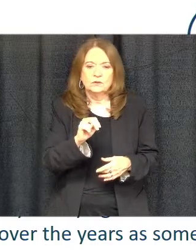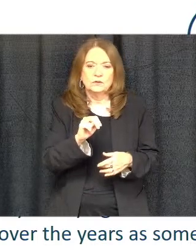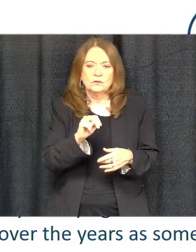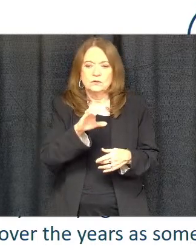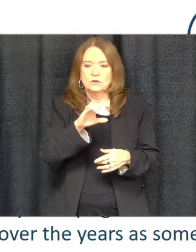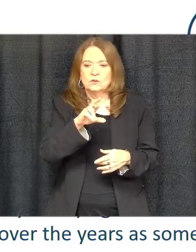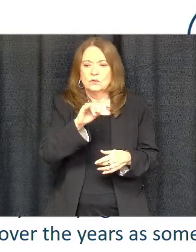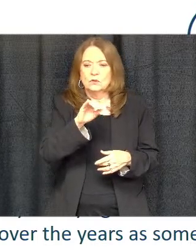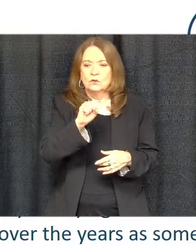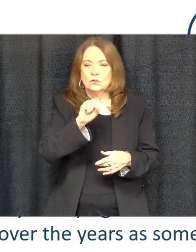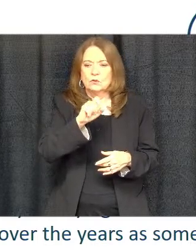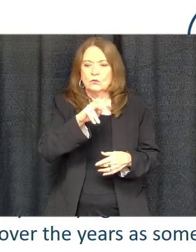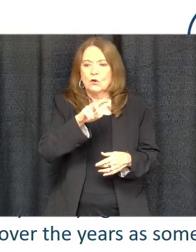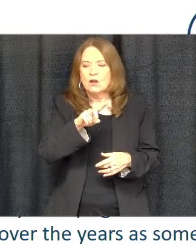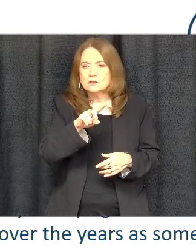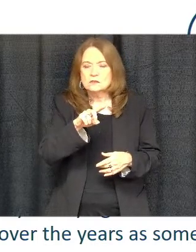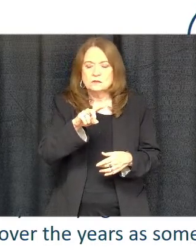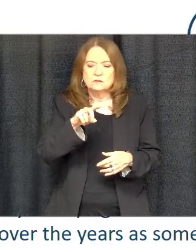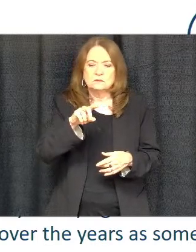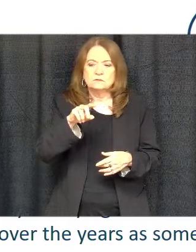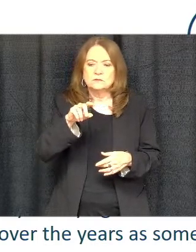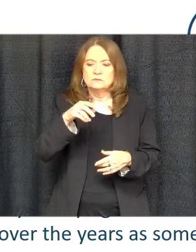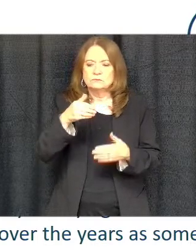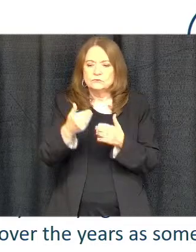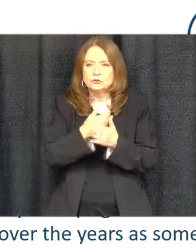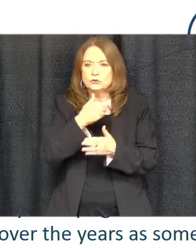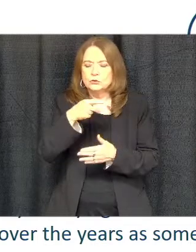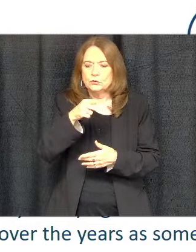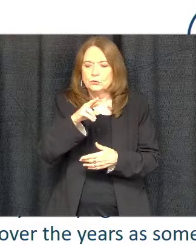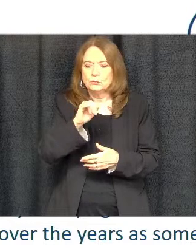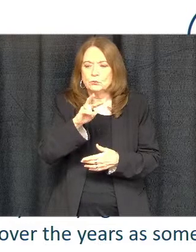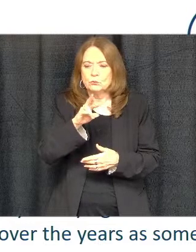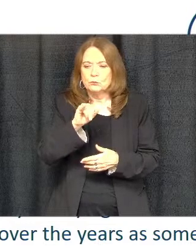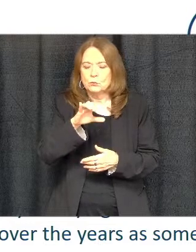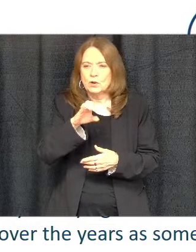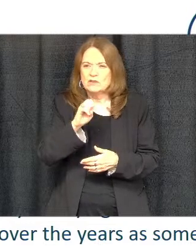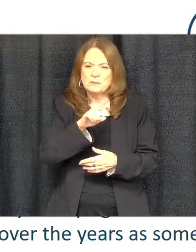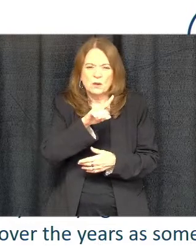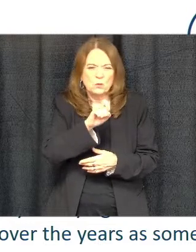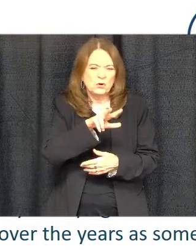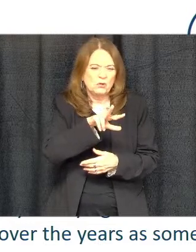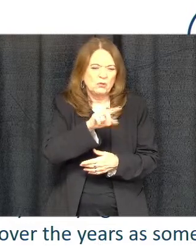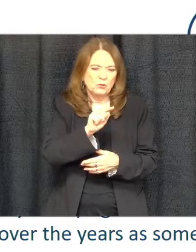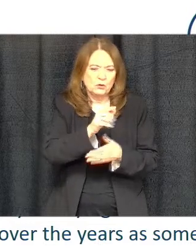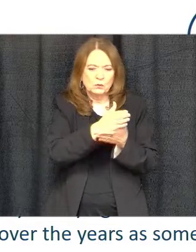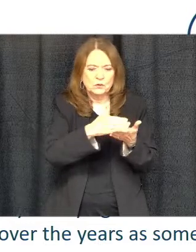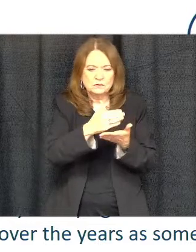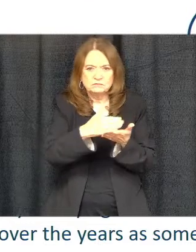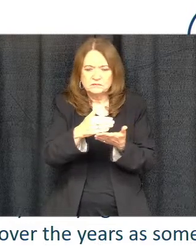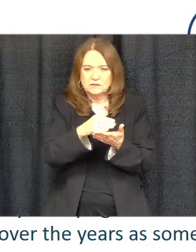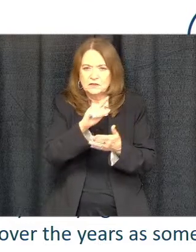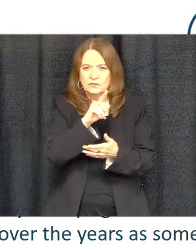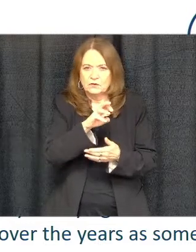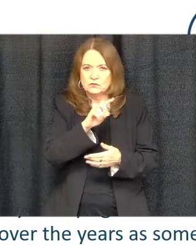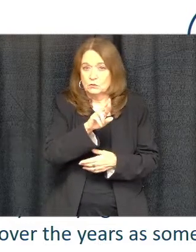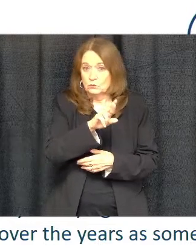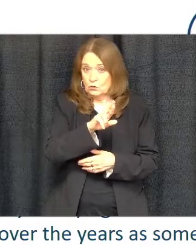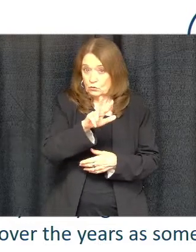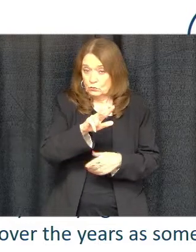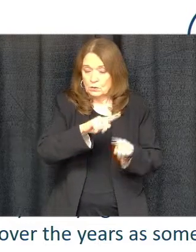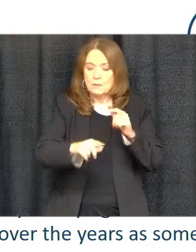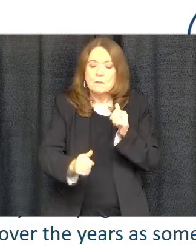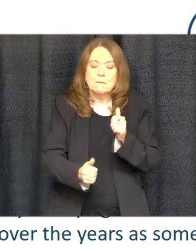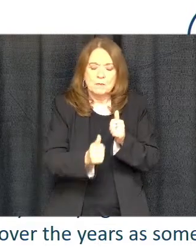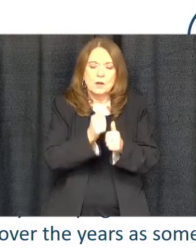Crossland Avenue area, New Providence area, that's the majority of it. There's about 3,100 parcels citywide that are zoned R3, but they're majority